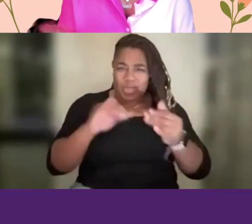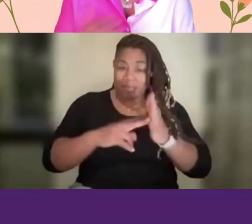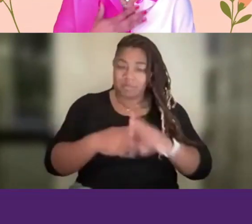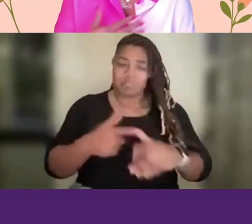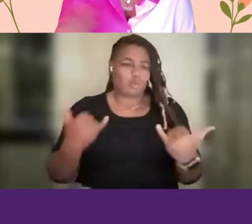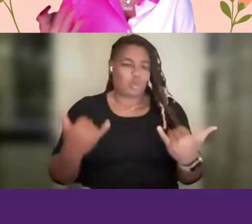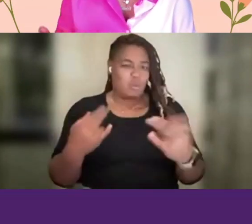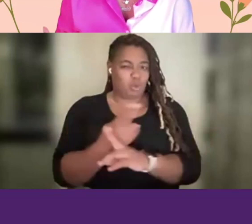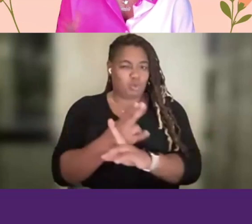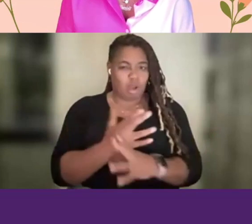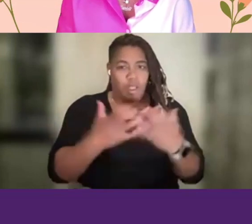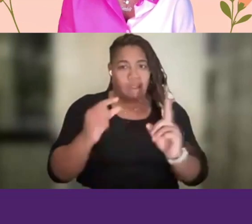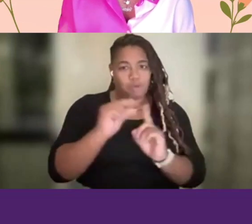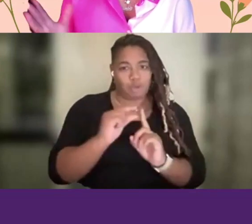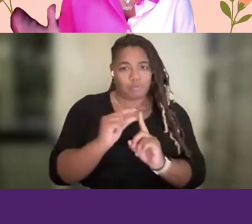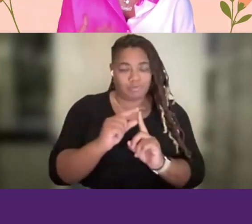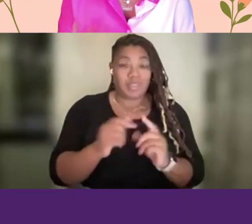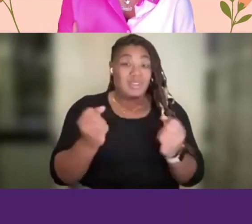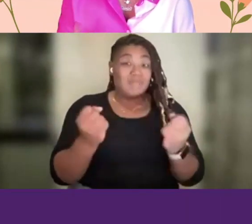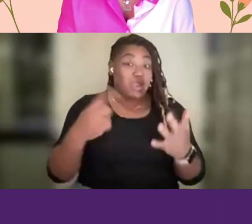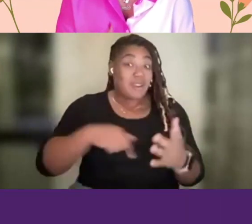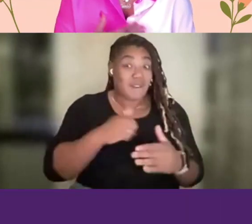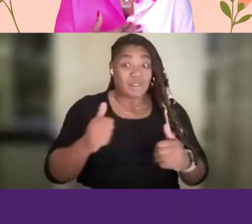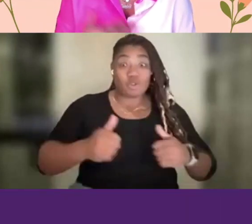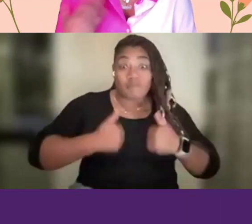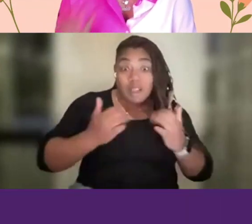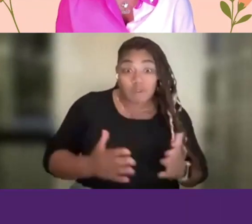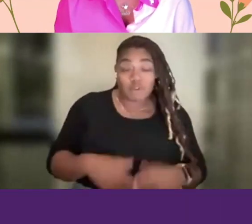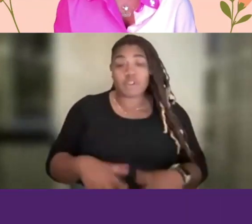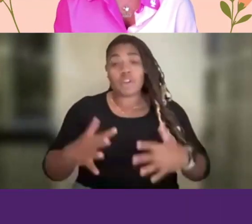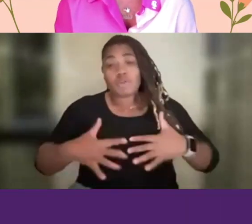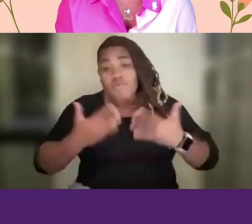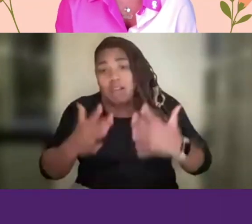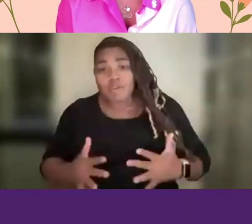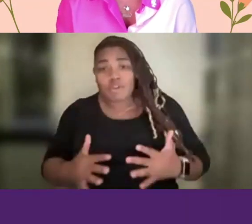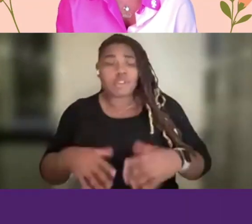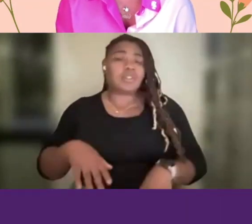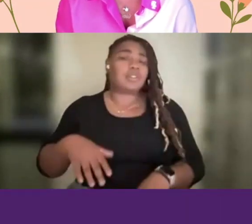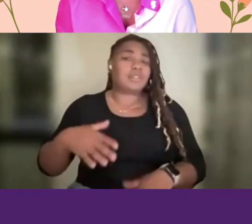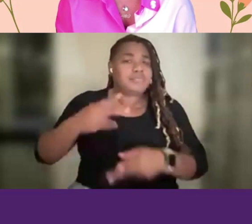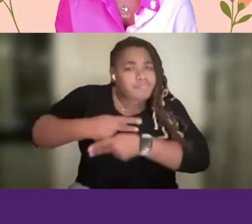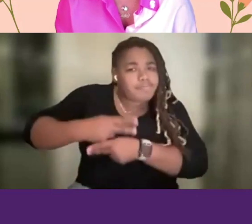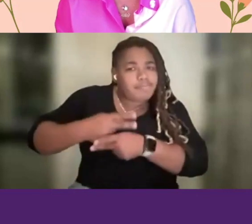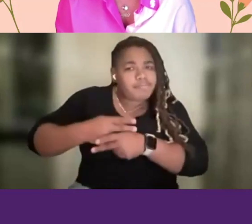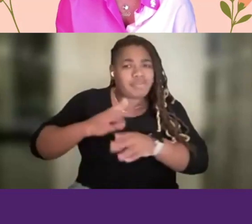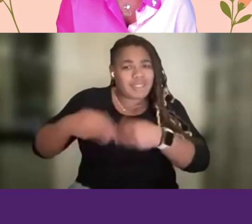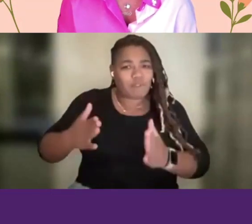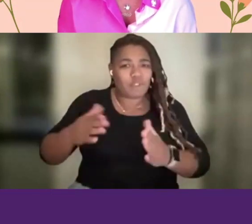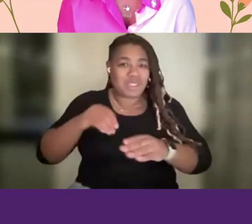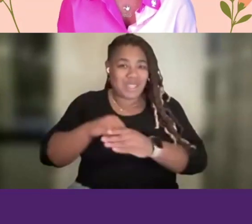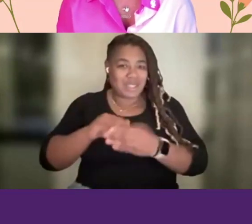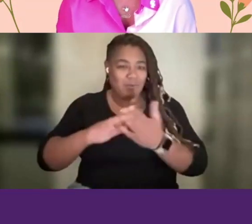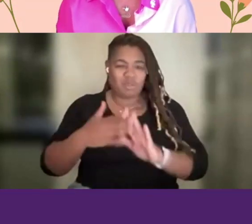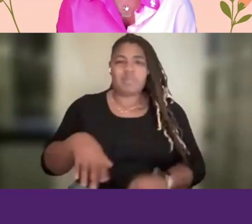are survivors, thrivers, caregivers in the community, Dr. Hauser explained what dense breasts were.